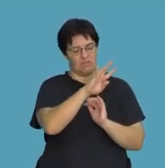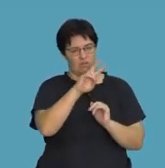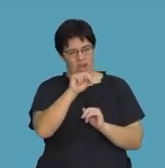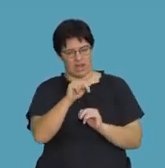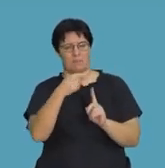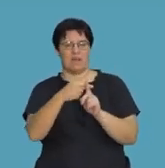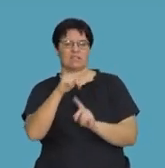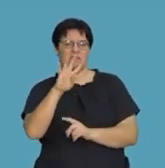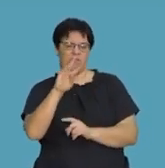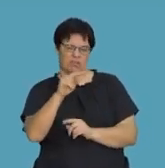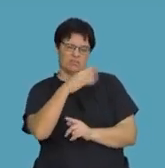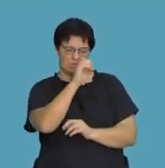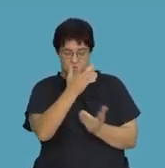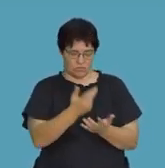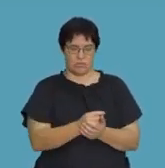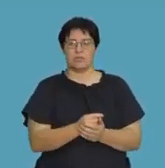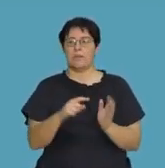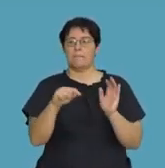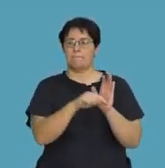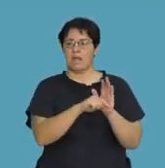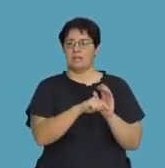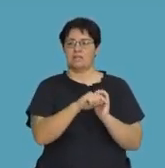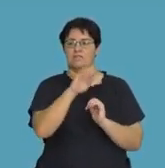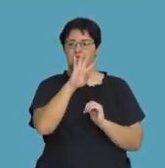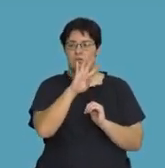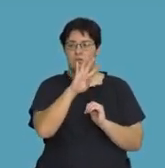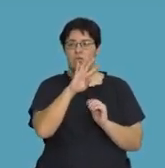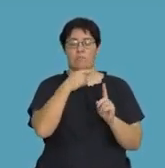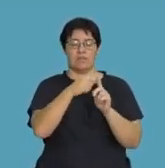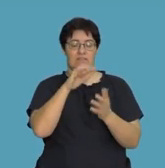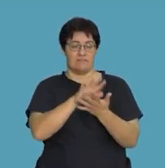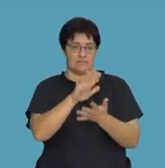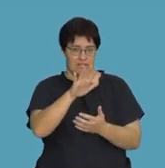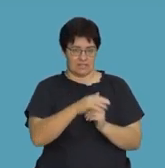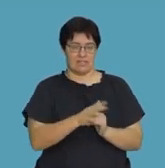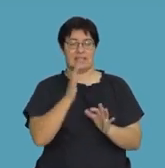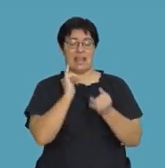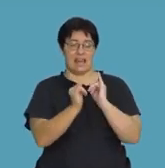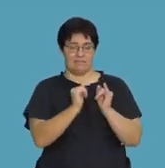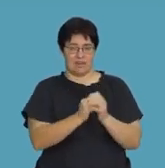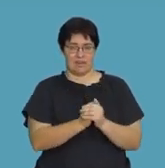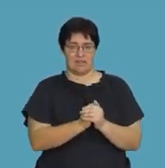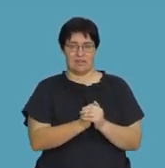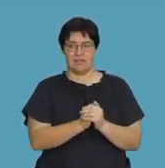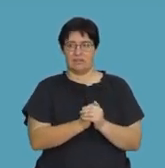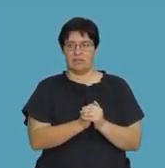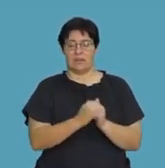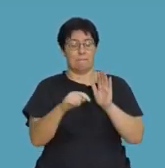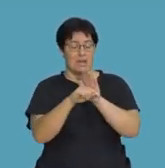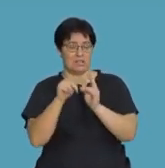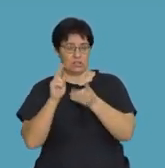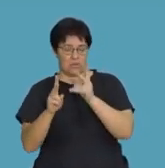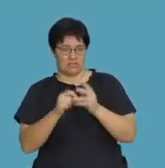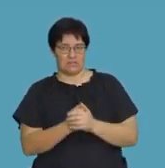be 0. Minus 4 plus the 15 will be a positive 11. Then 11 minus